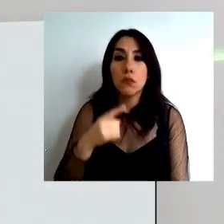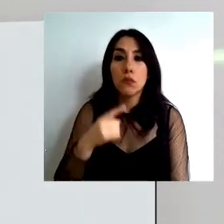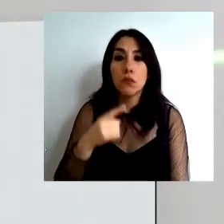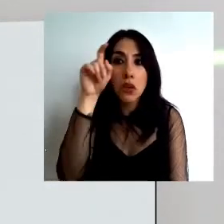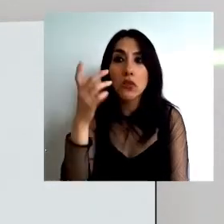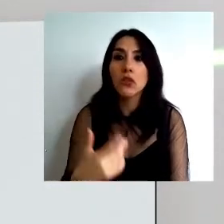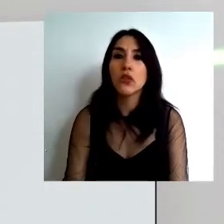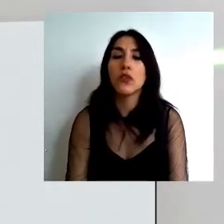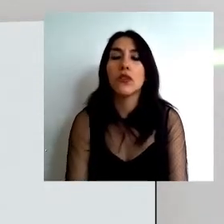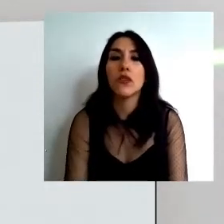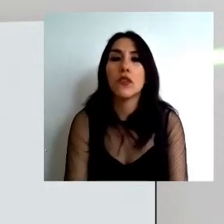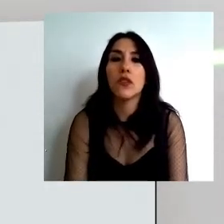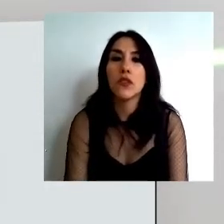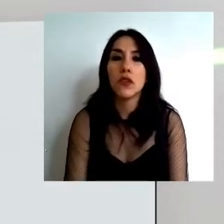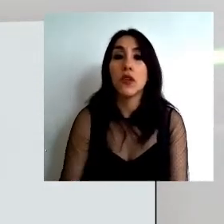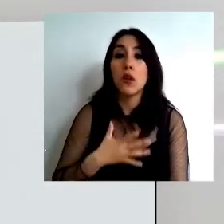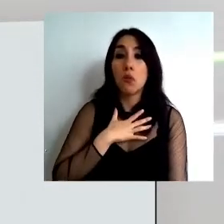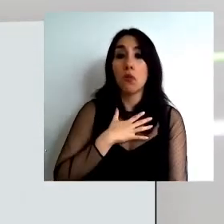the problem is